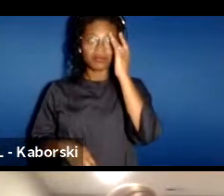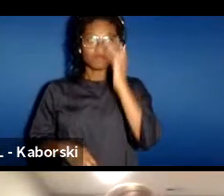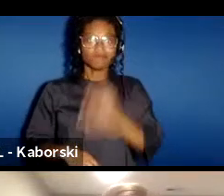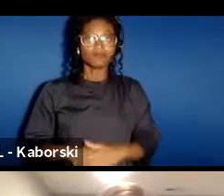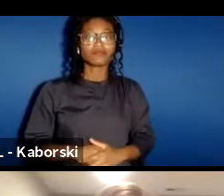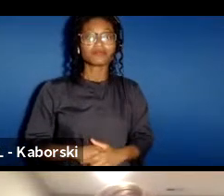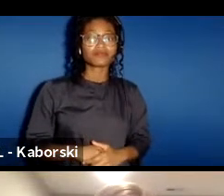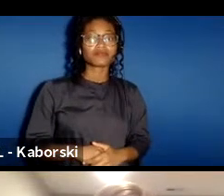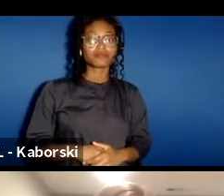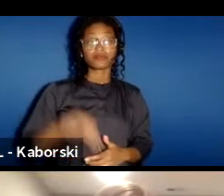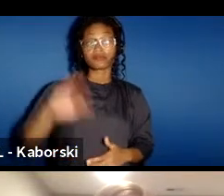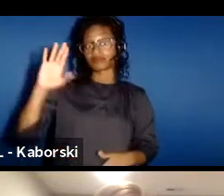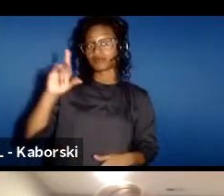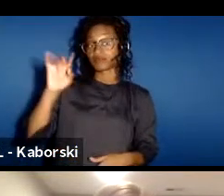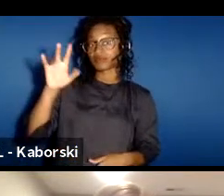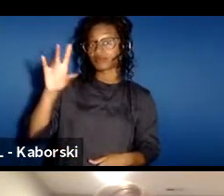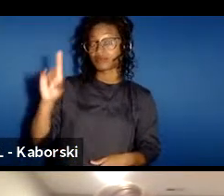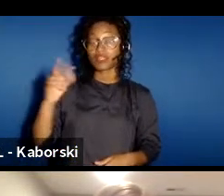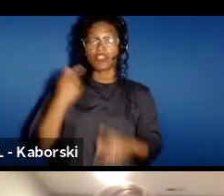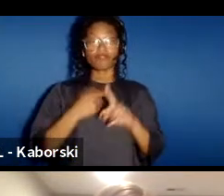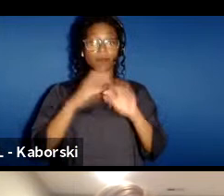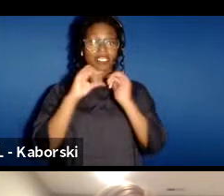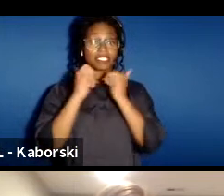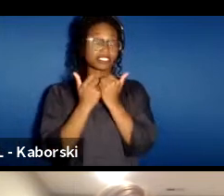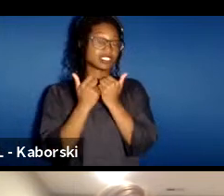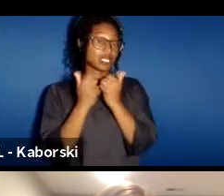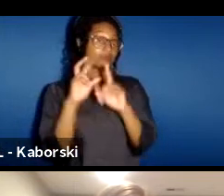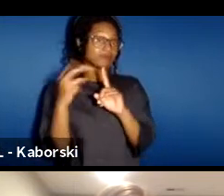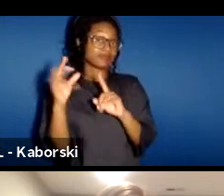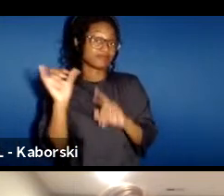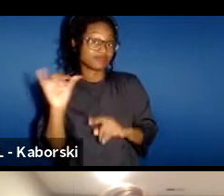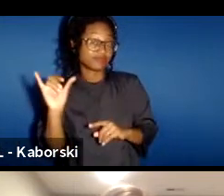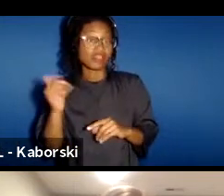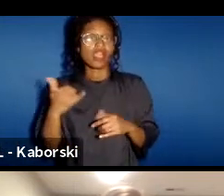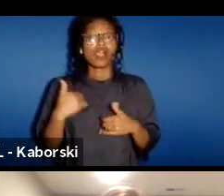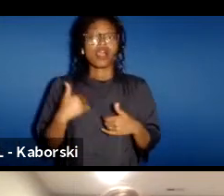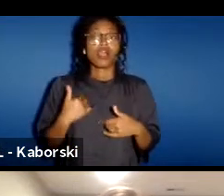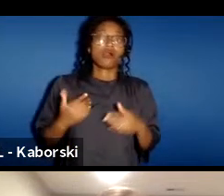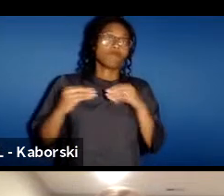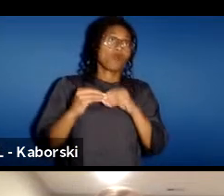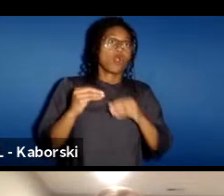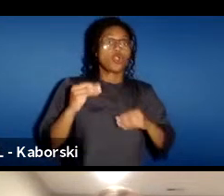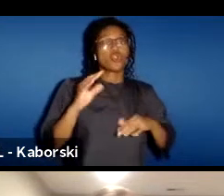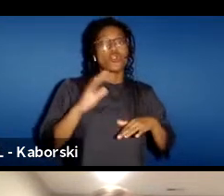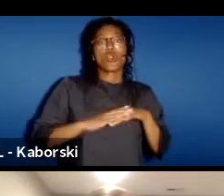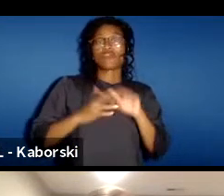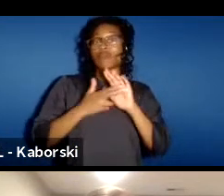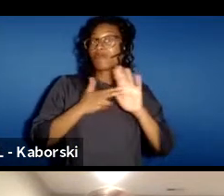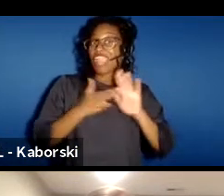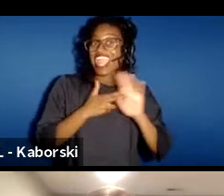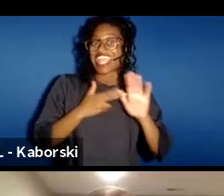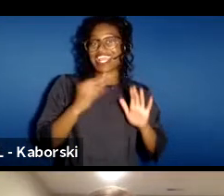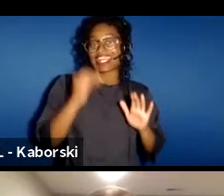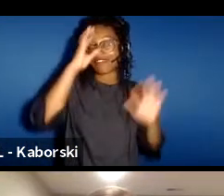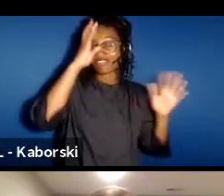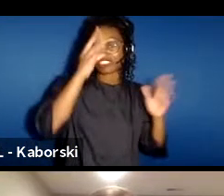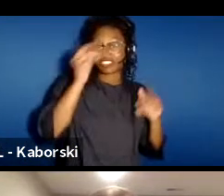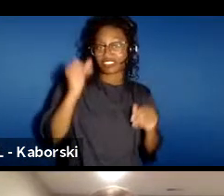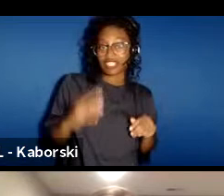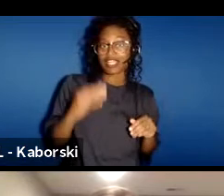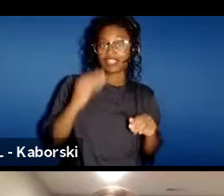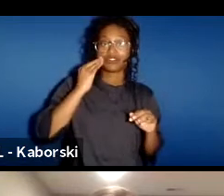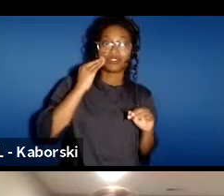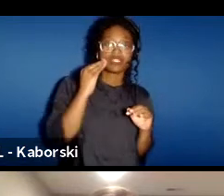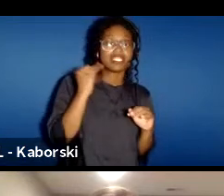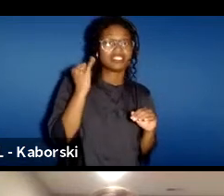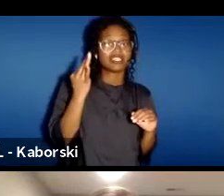I mean, I could talk from an agency perspective as well. I mean, being more on the kind of the brand and innovation side, that,